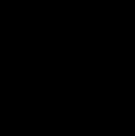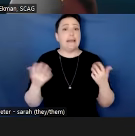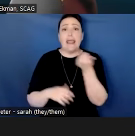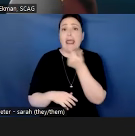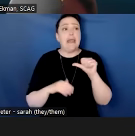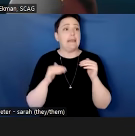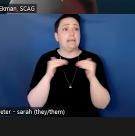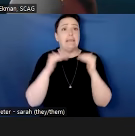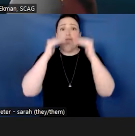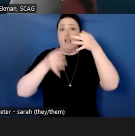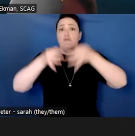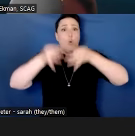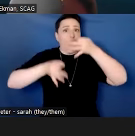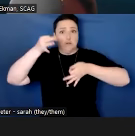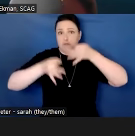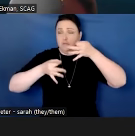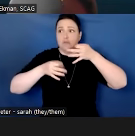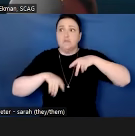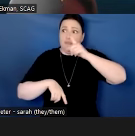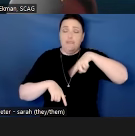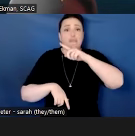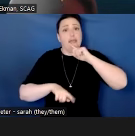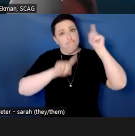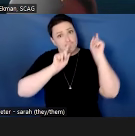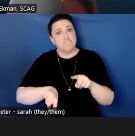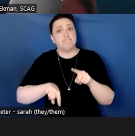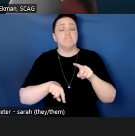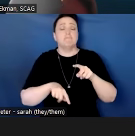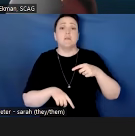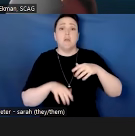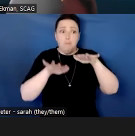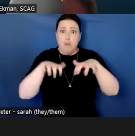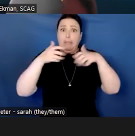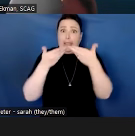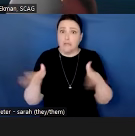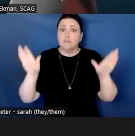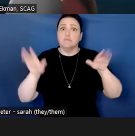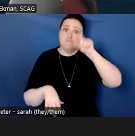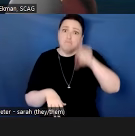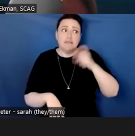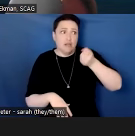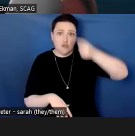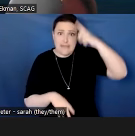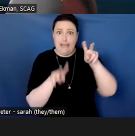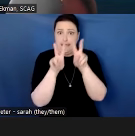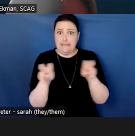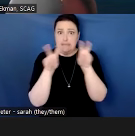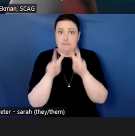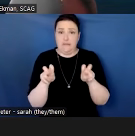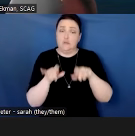must understand the assessment, and it needs to be in plain English. Have